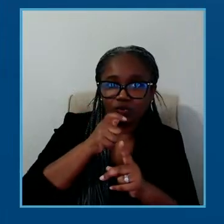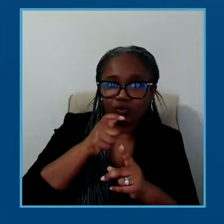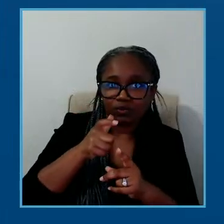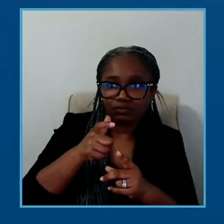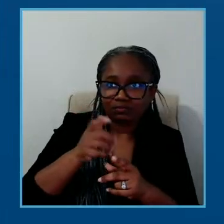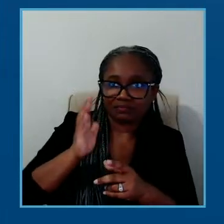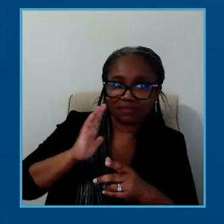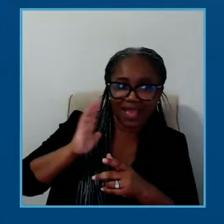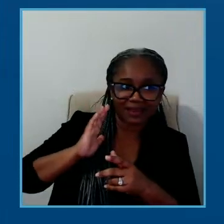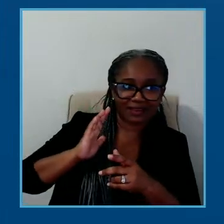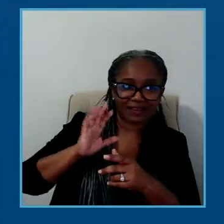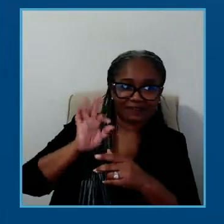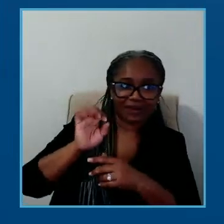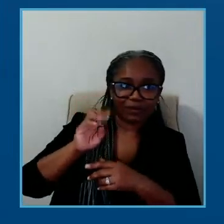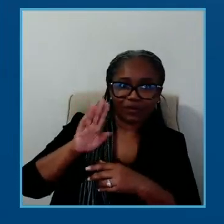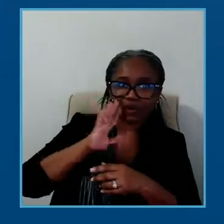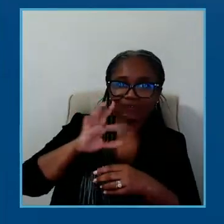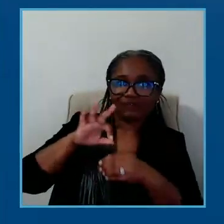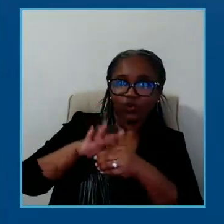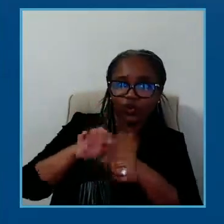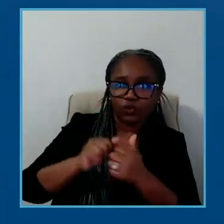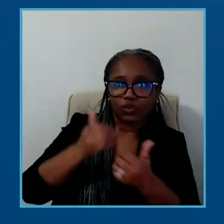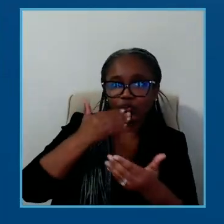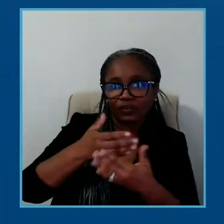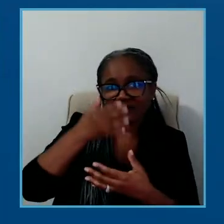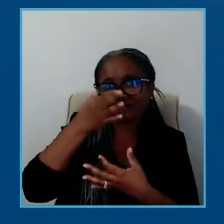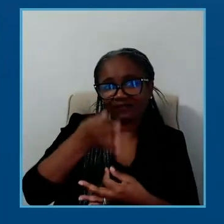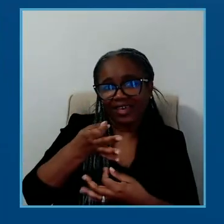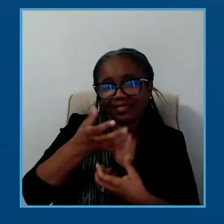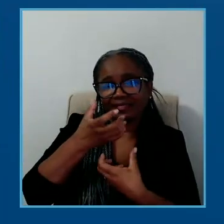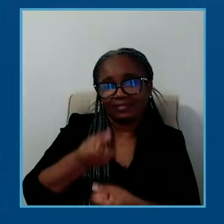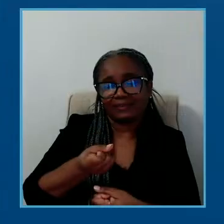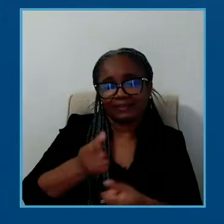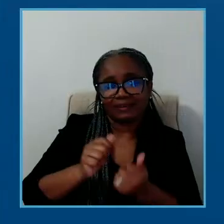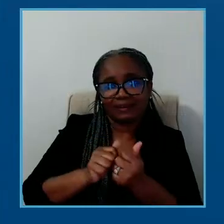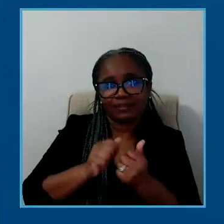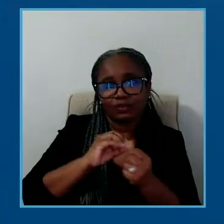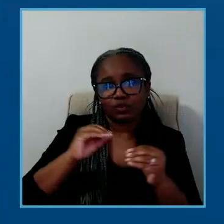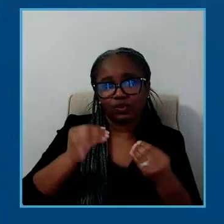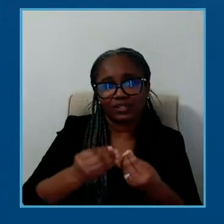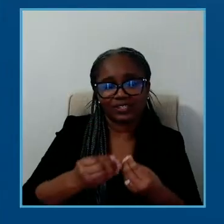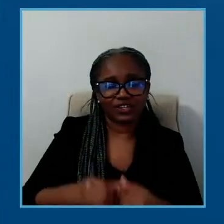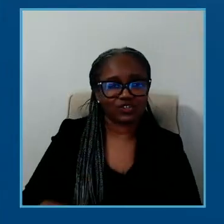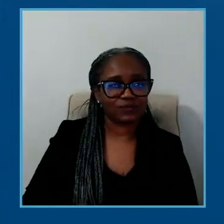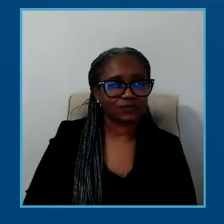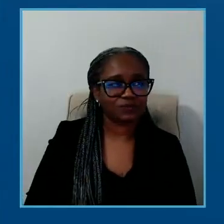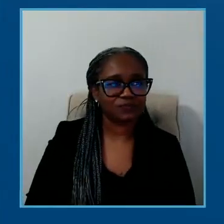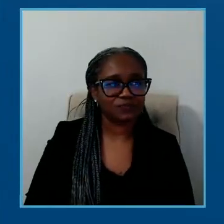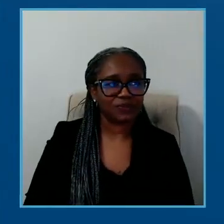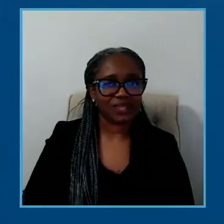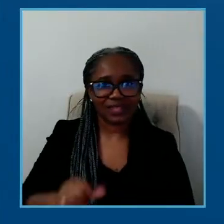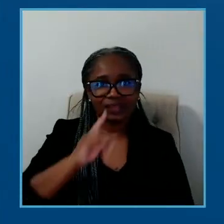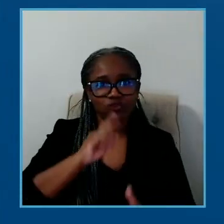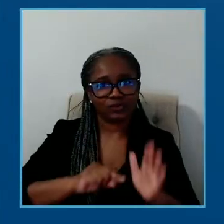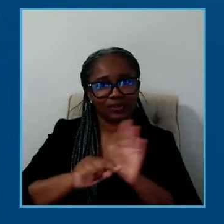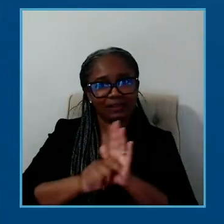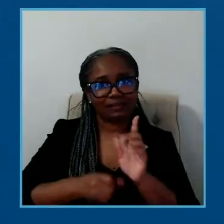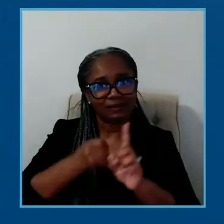That's all that I have right now. Thank you. Thank you. Any other comments?